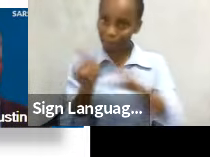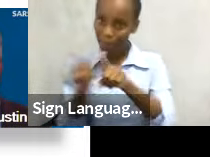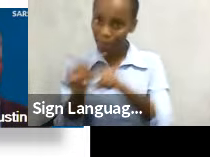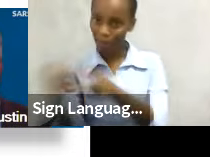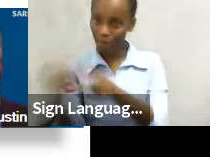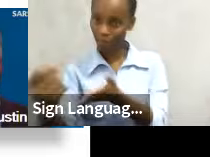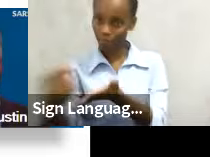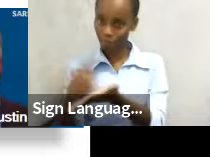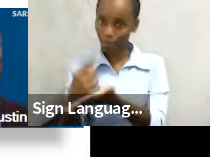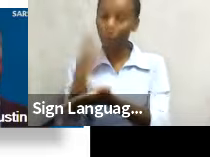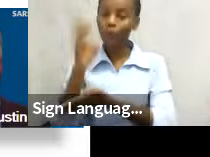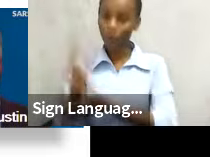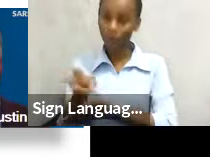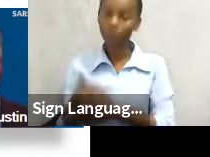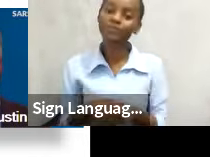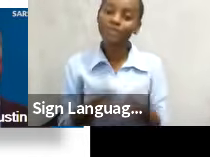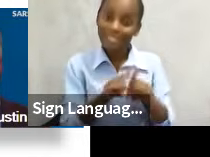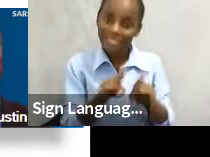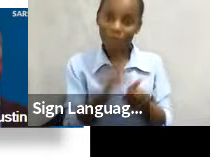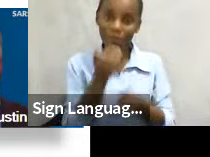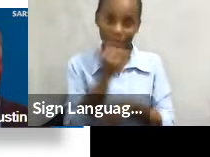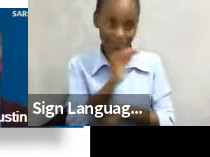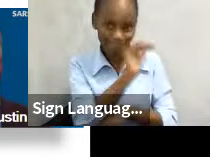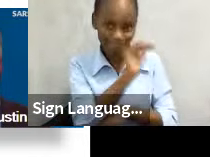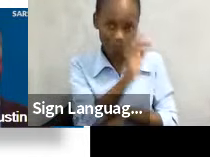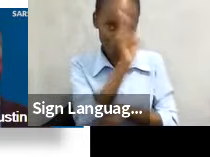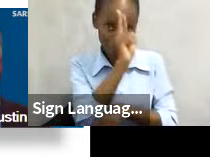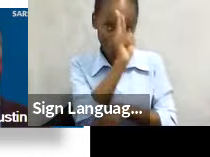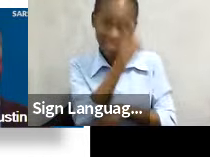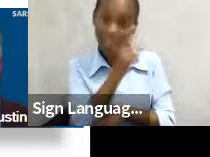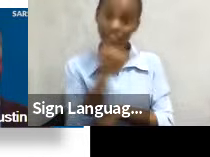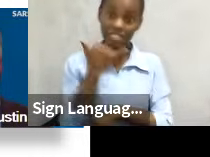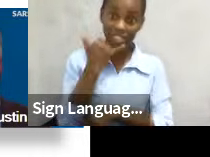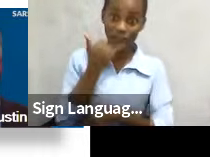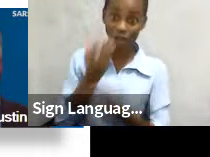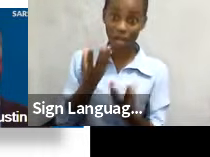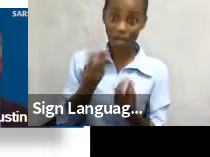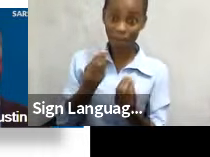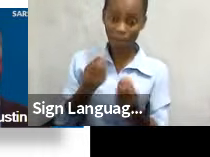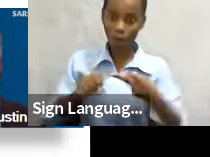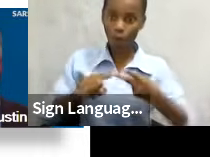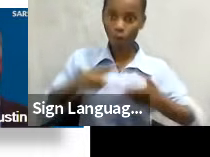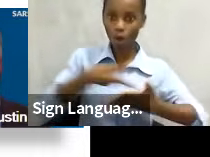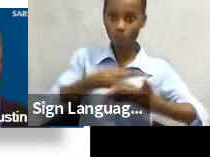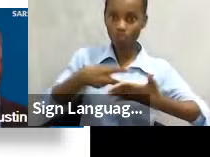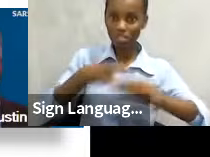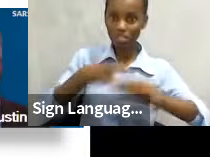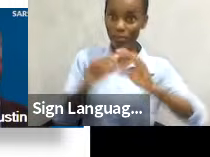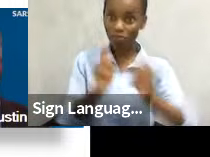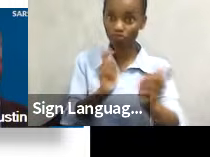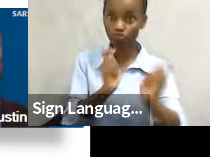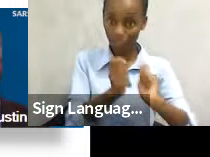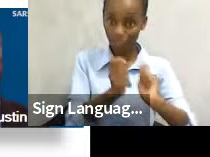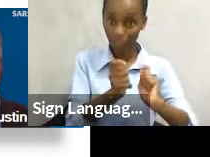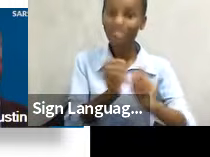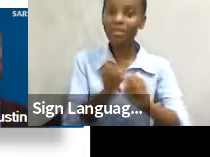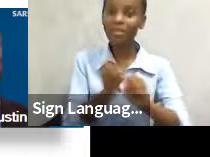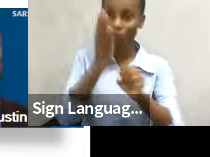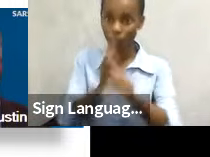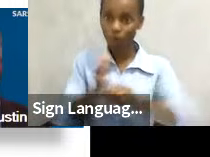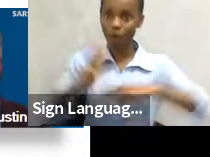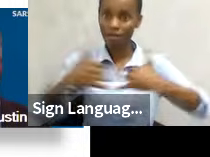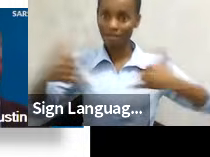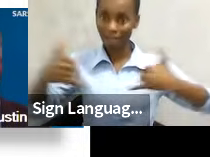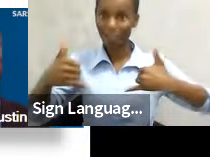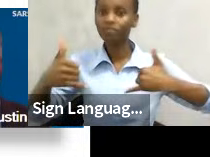phone number or email address has changed, please go to our website and book an appointment, and one of our service